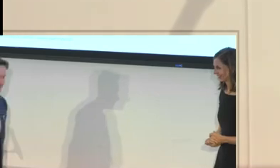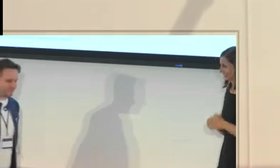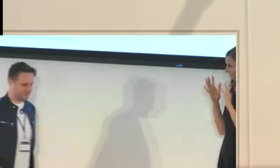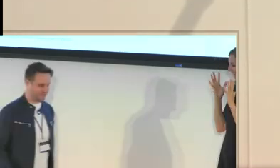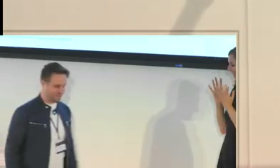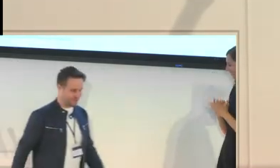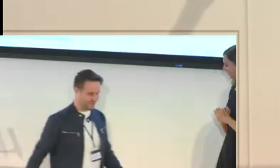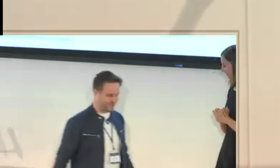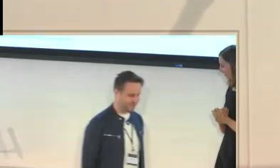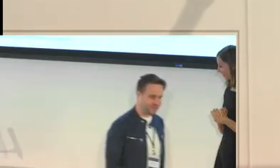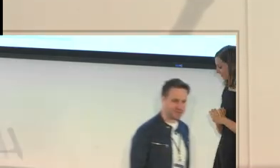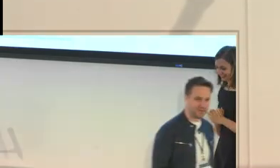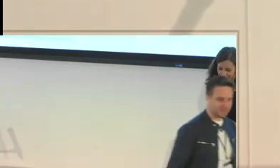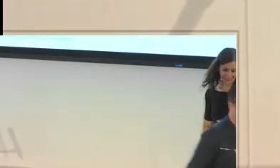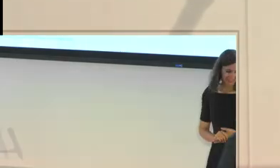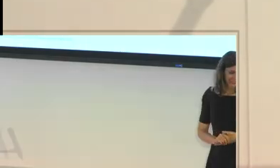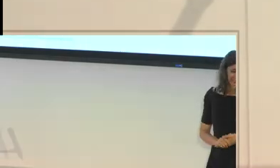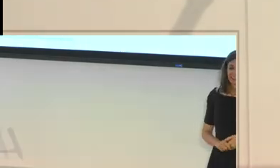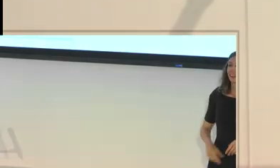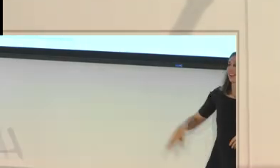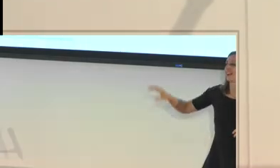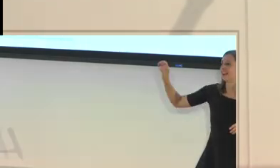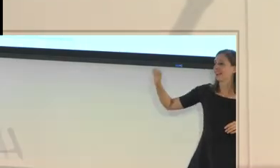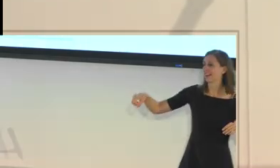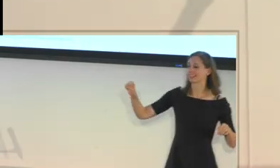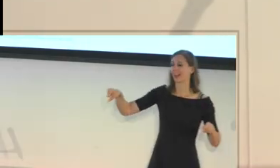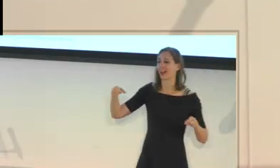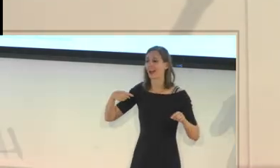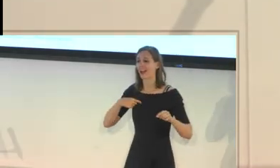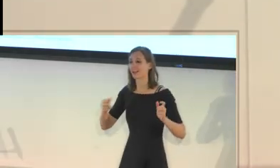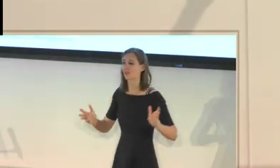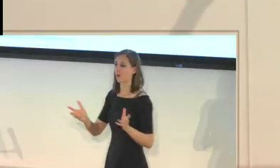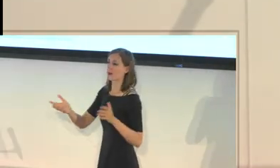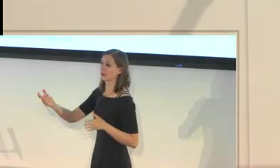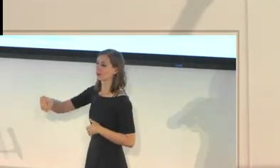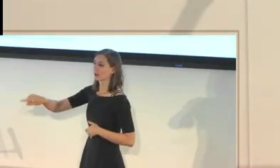And I would certainly encourage everyone to continue chatting on the symposium Slack.